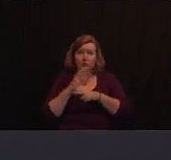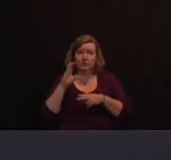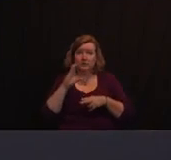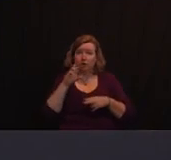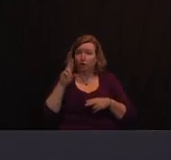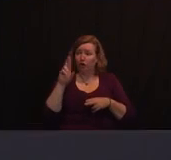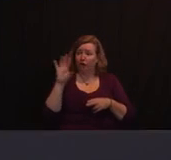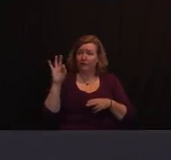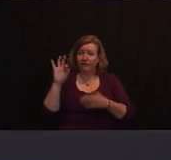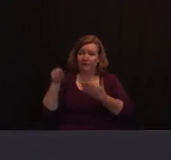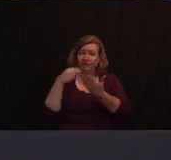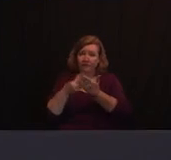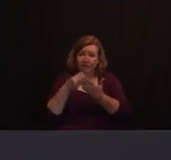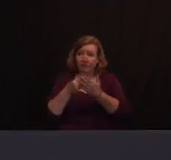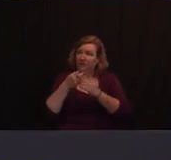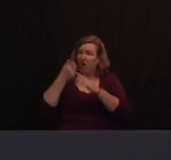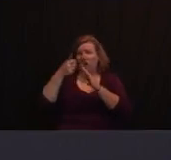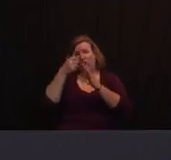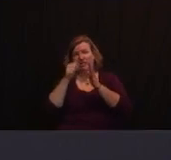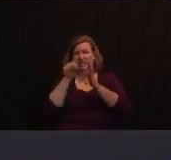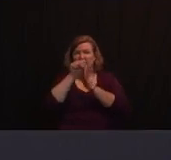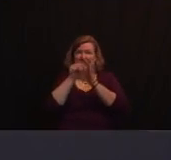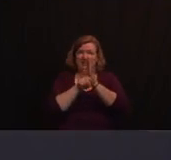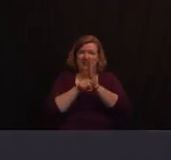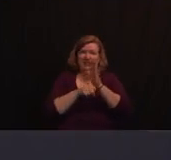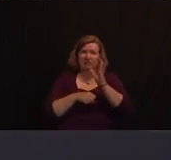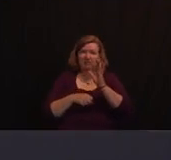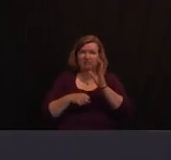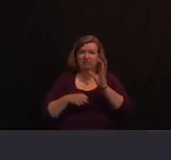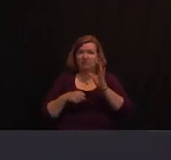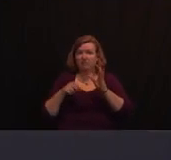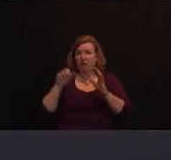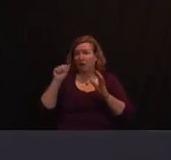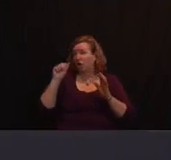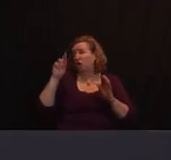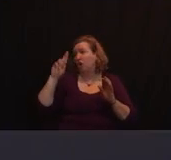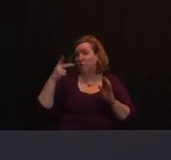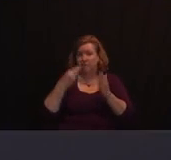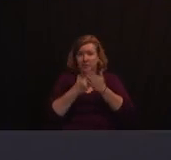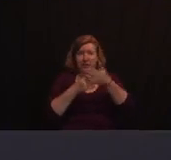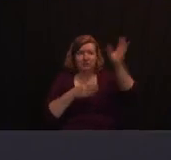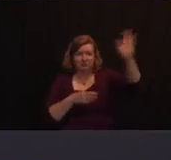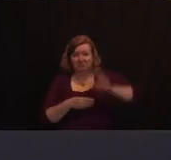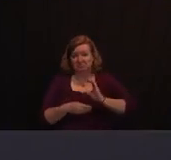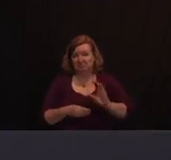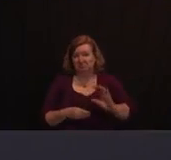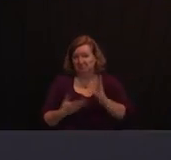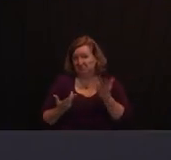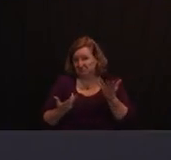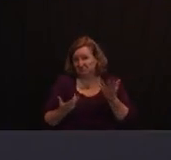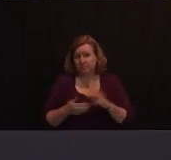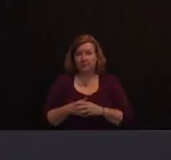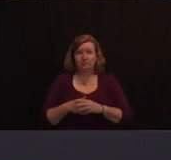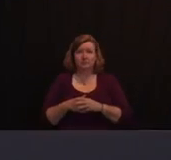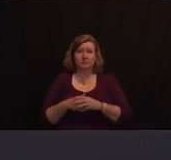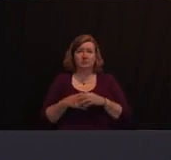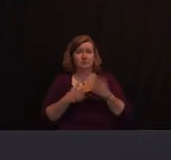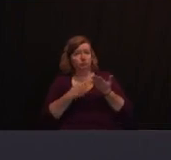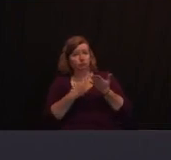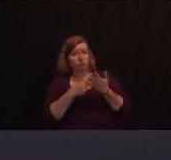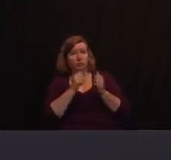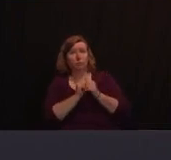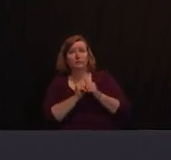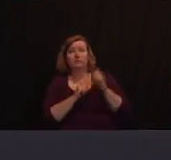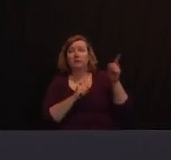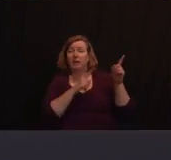states, or are you looking at using American Rescue Plan money? Also, have there been any updated ongoing talks with the legislature about stimulus